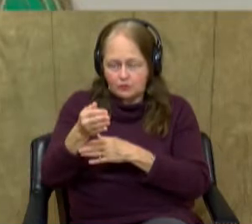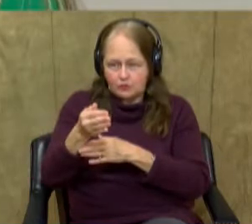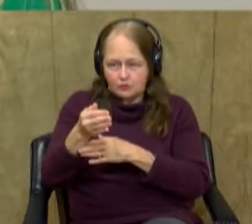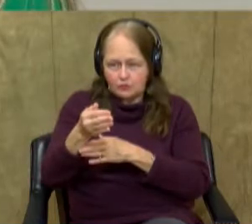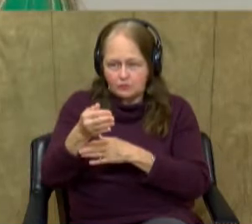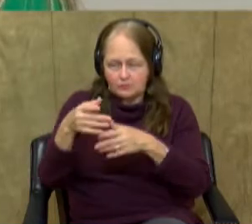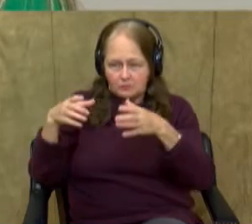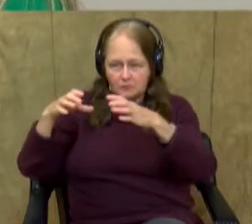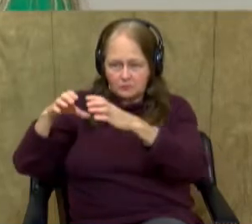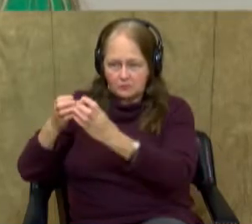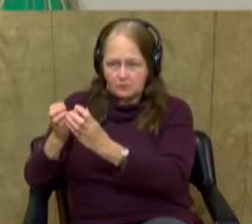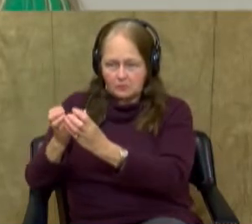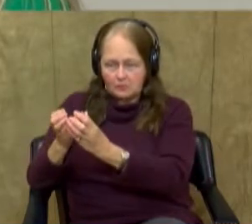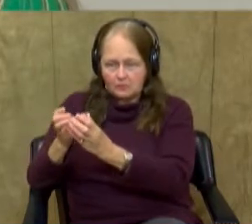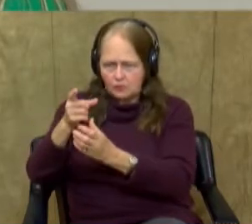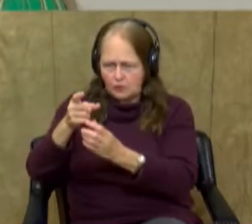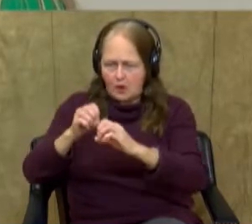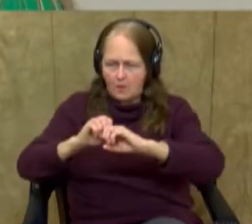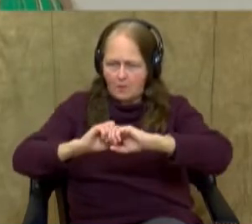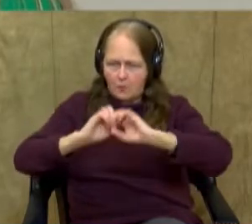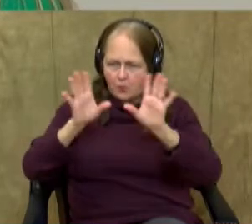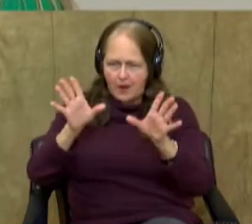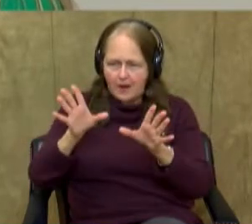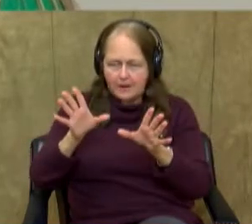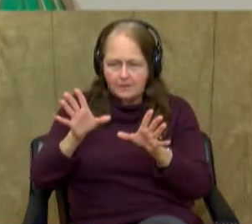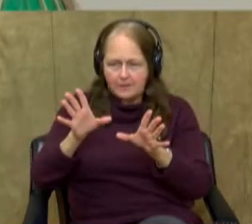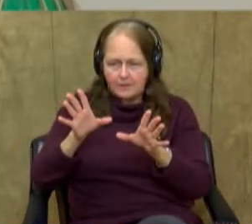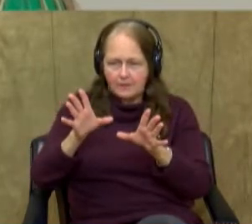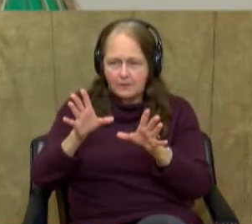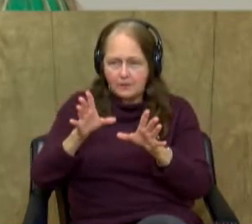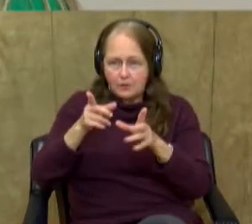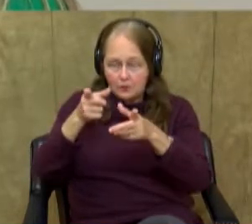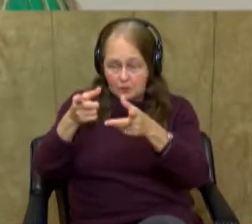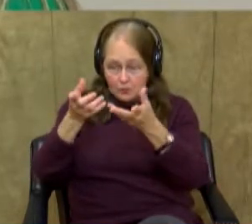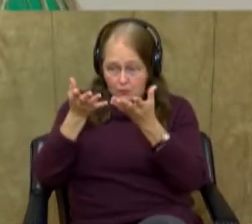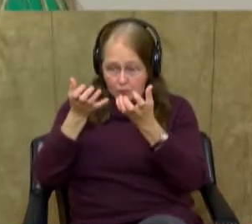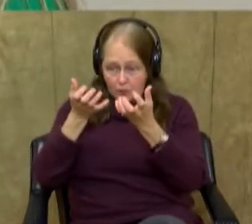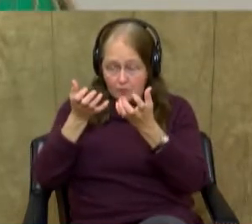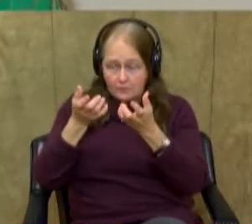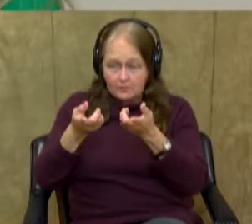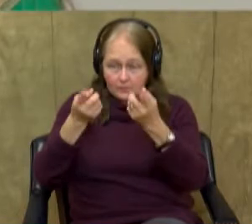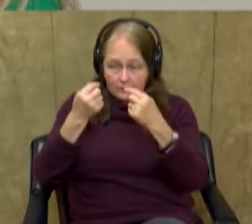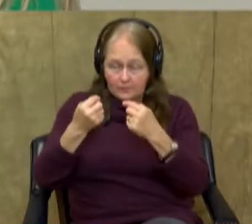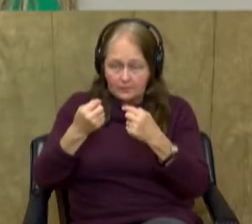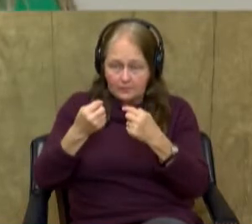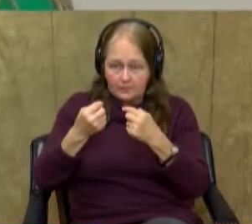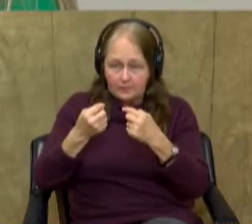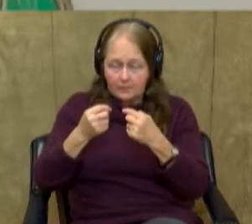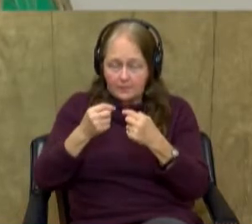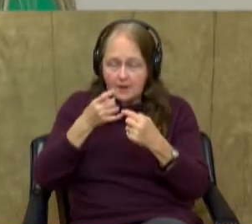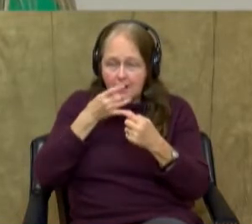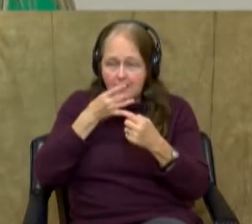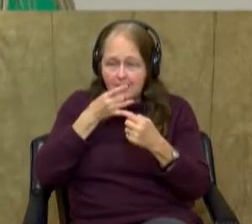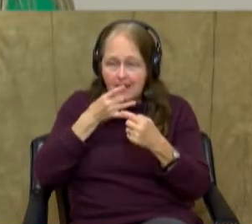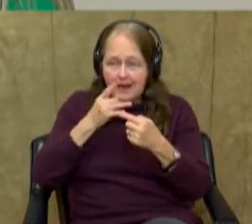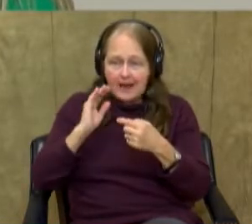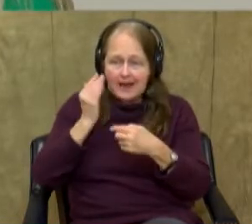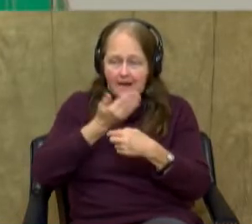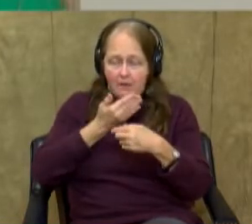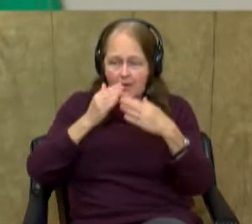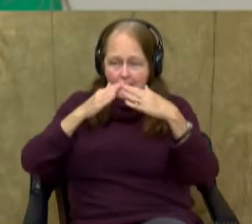water. "Oh, how bright you are," said Hermit Crab. "Would one of you be willing to light up our